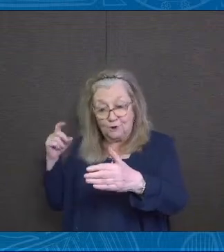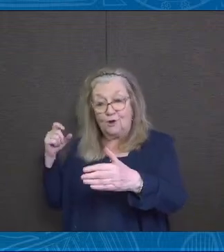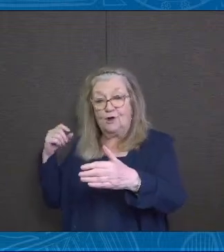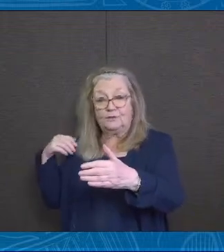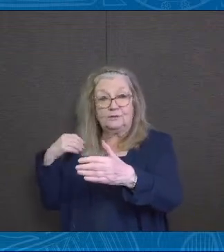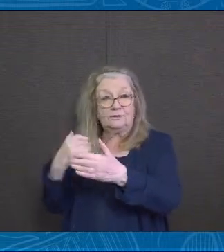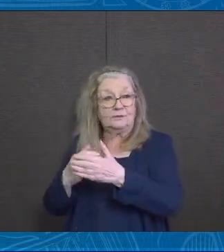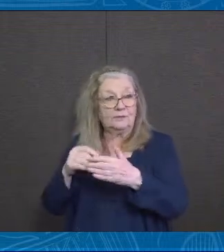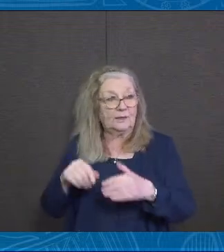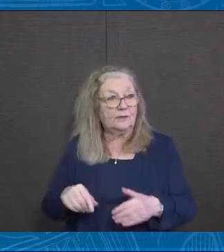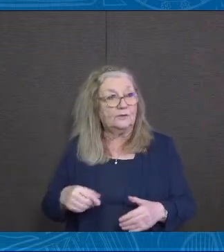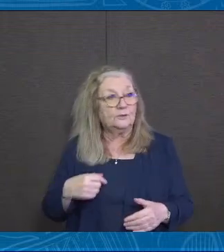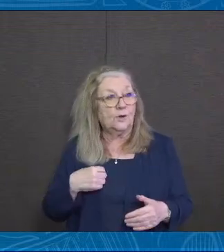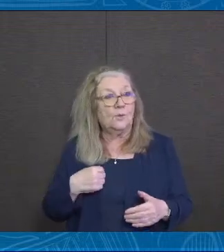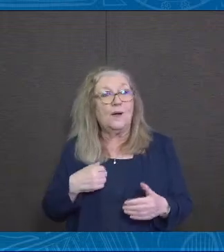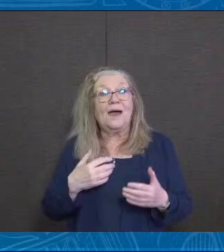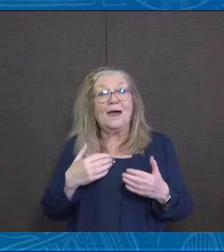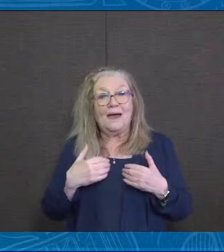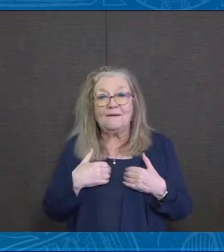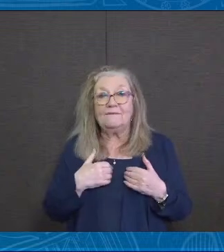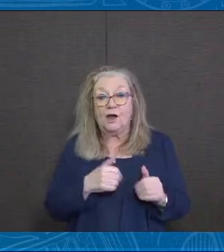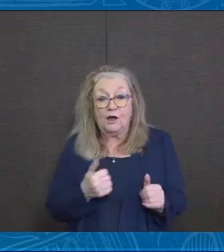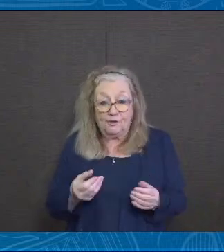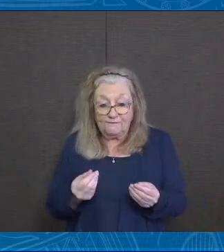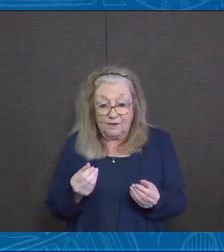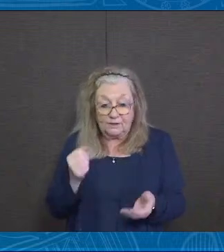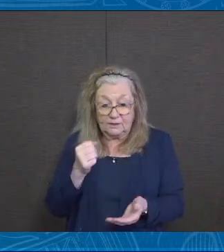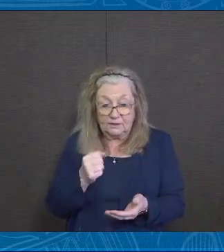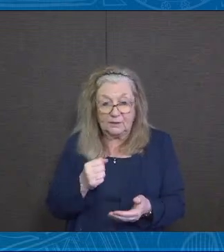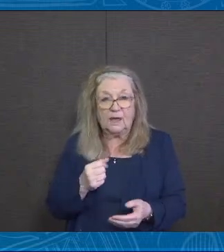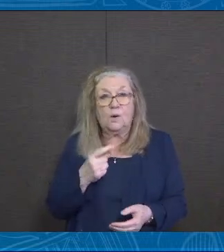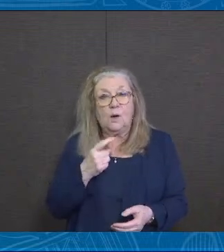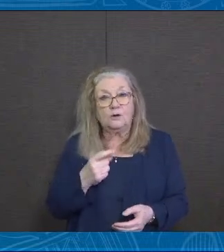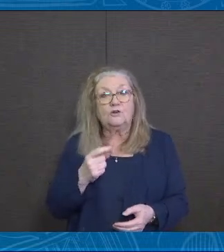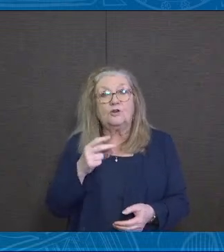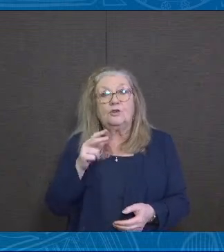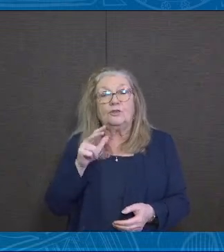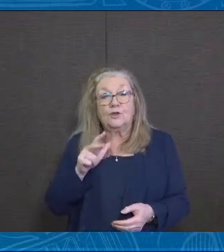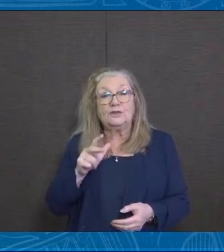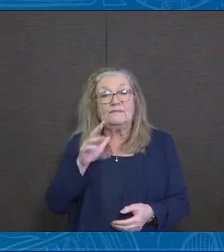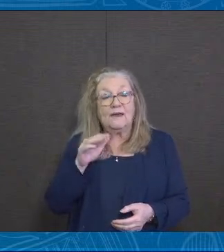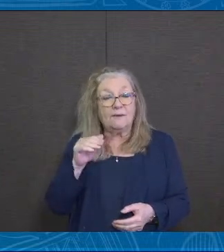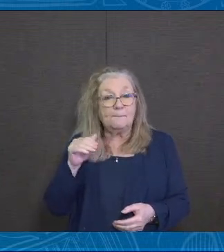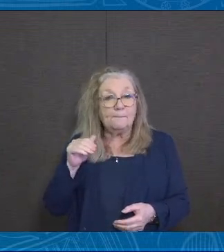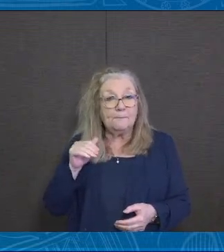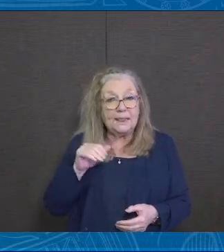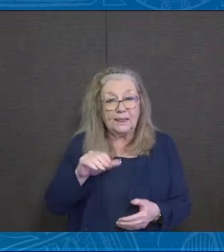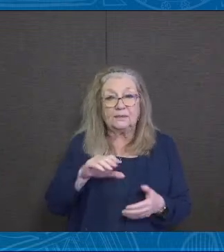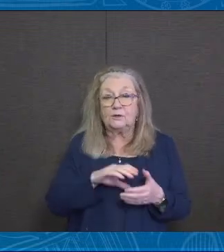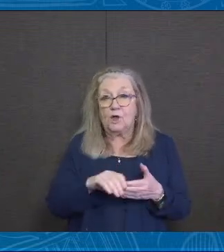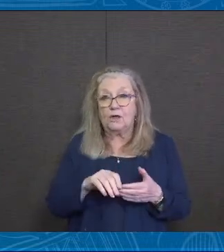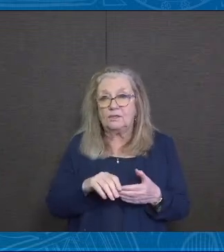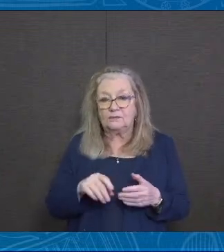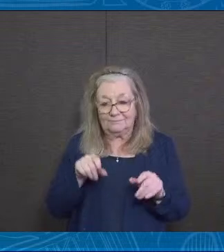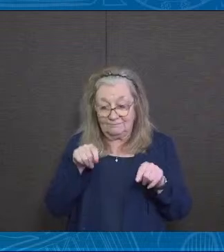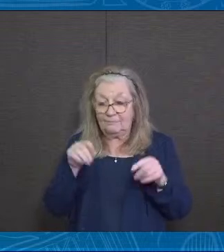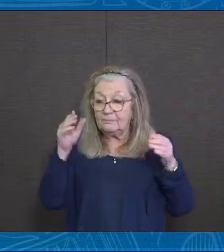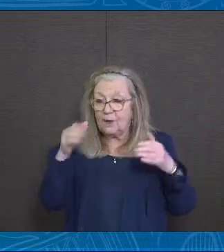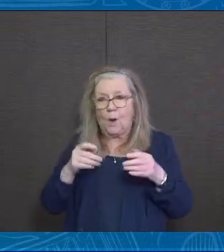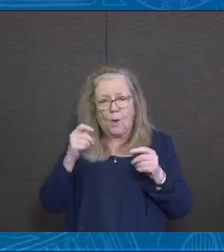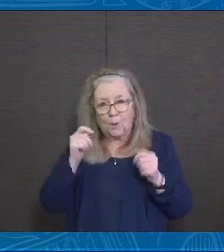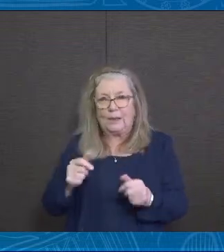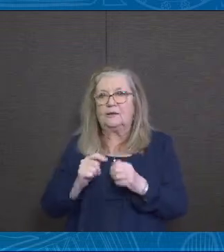Response Fund with $135 million. And that's